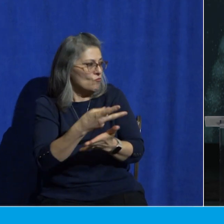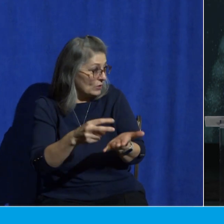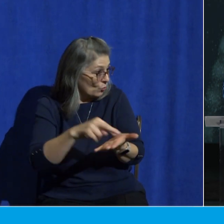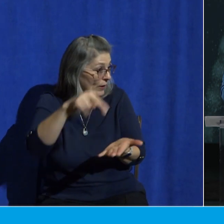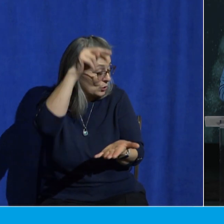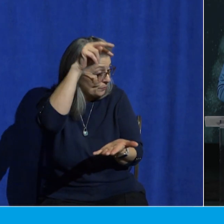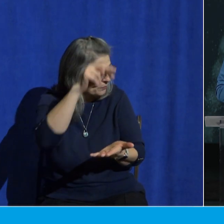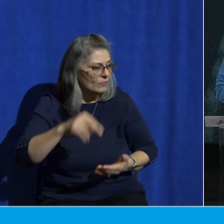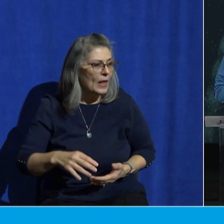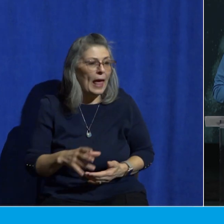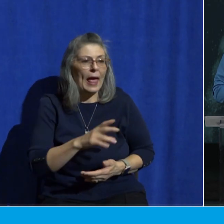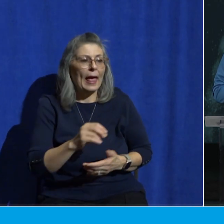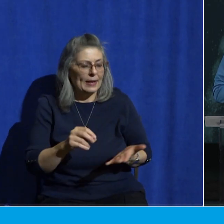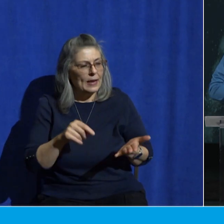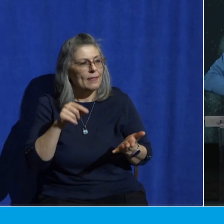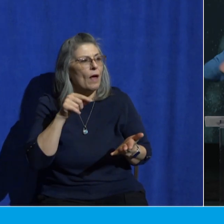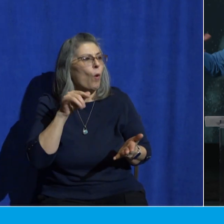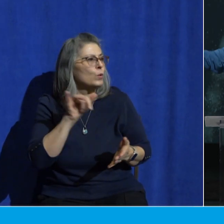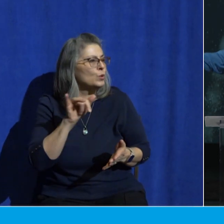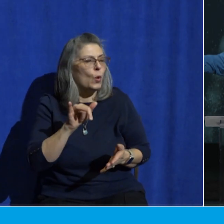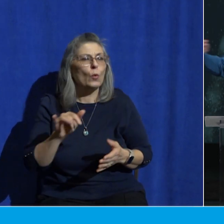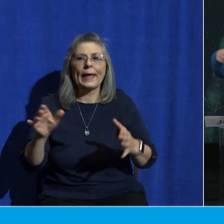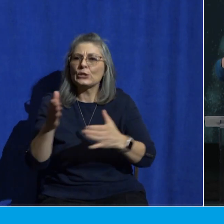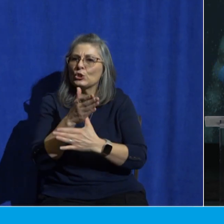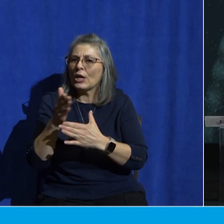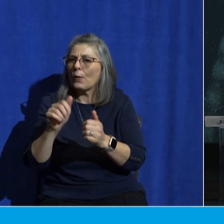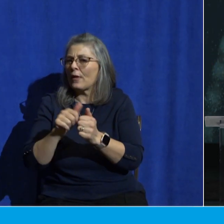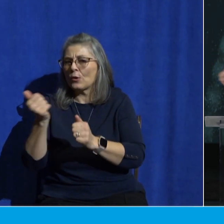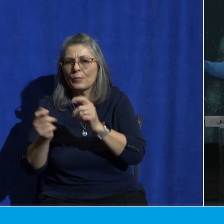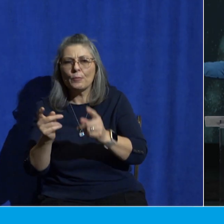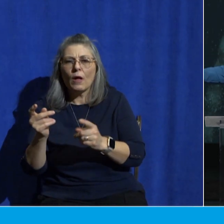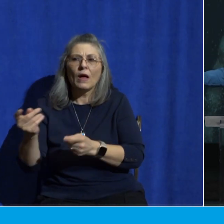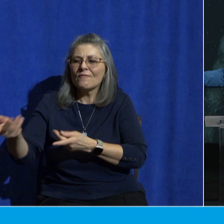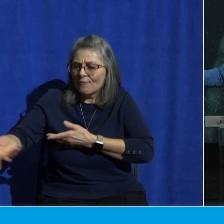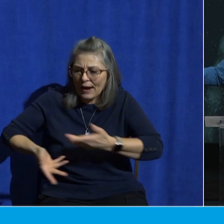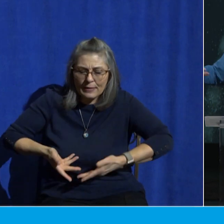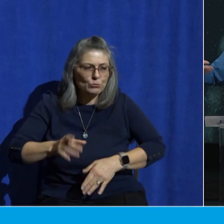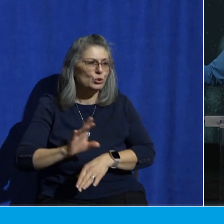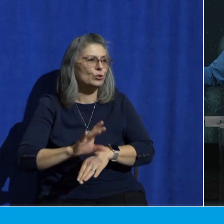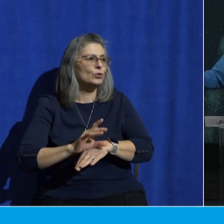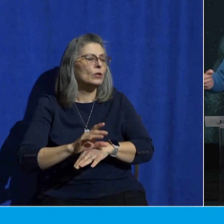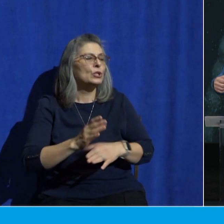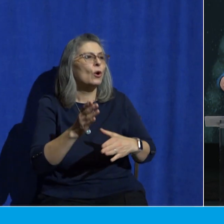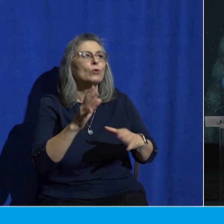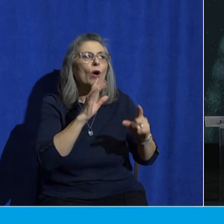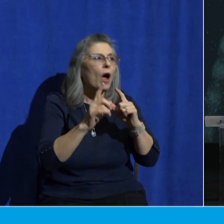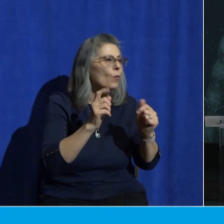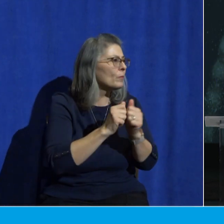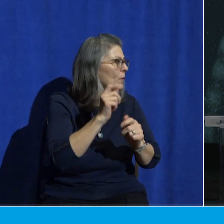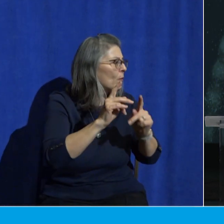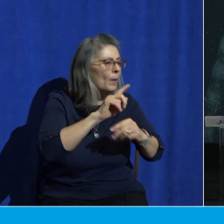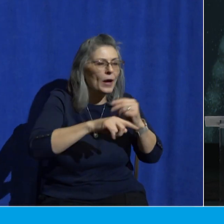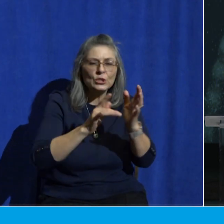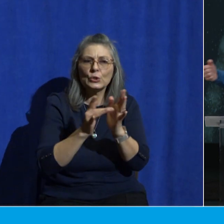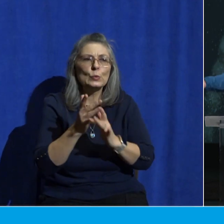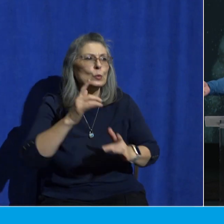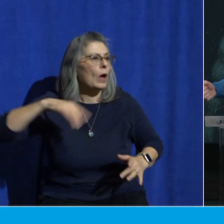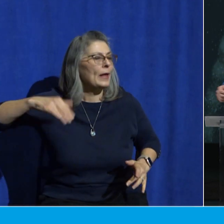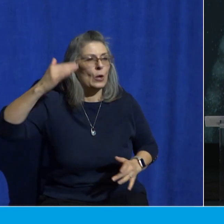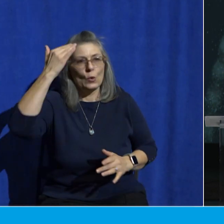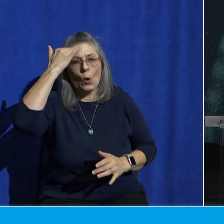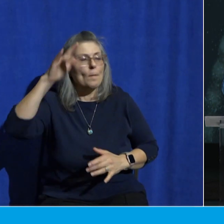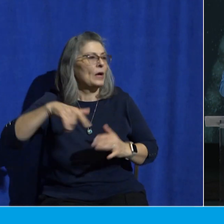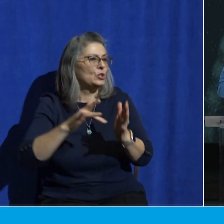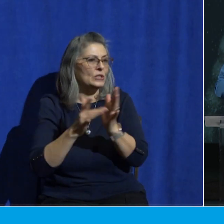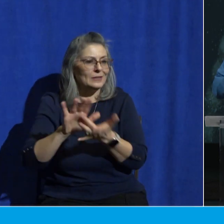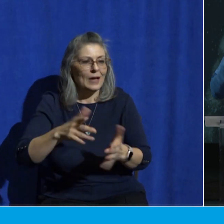Jesus or is far from Jesus, maybe professed faith in Jesus at one point, but it was a long